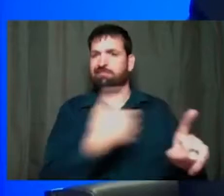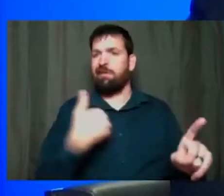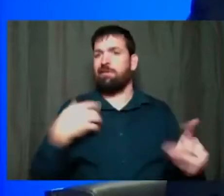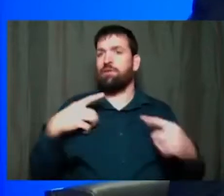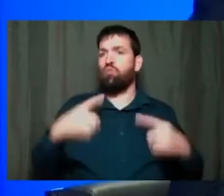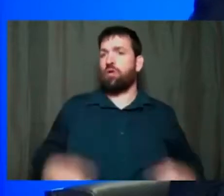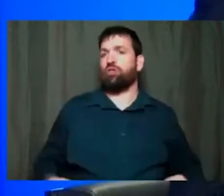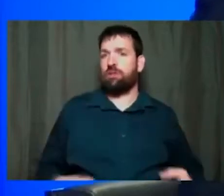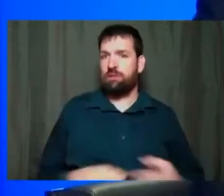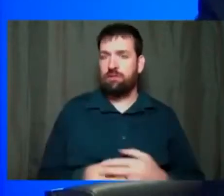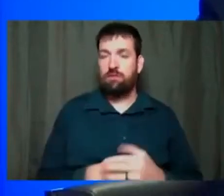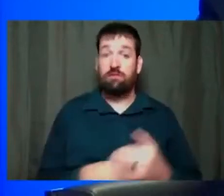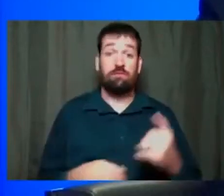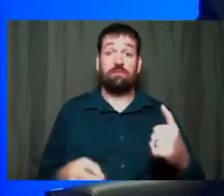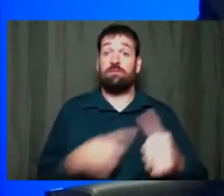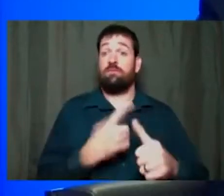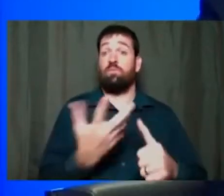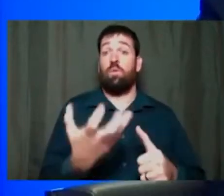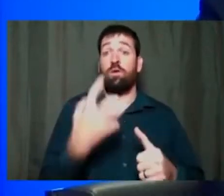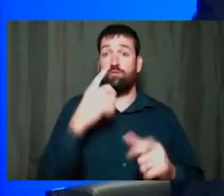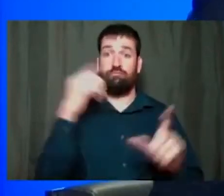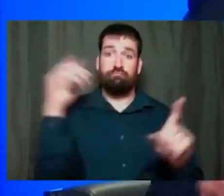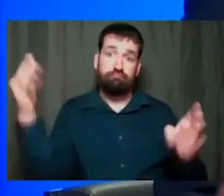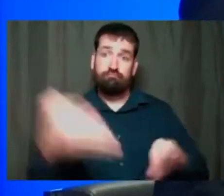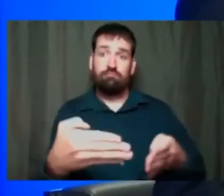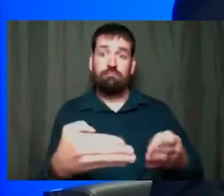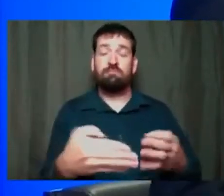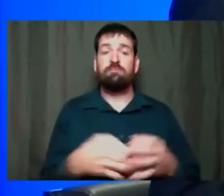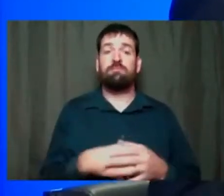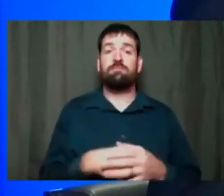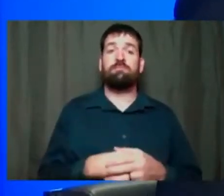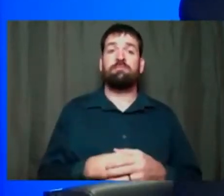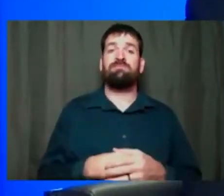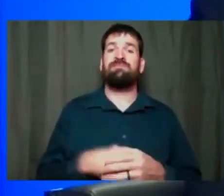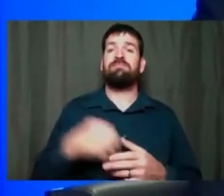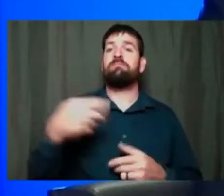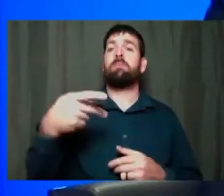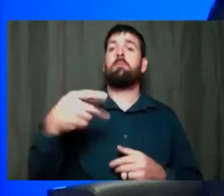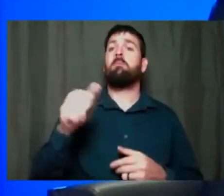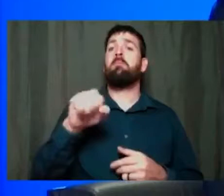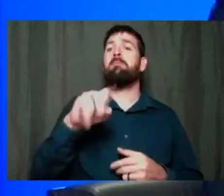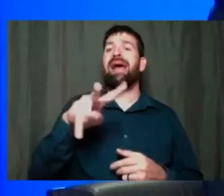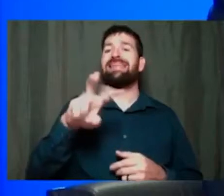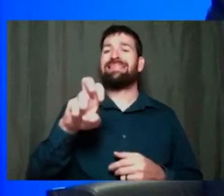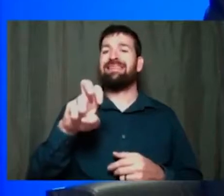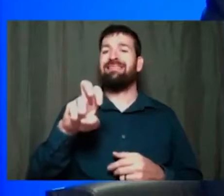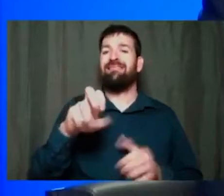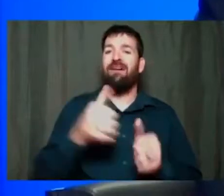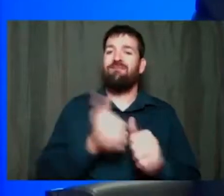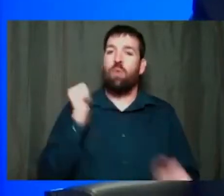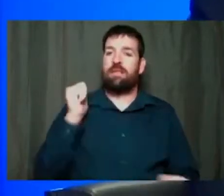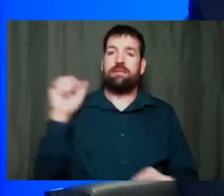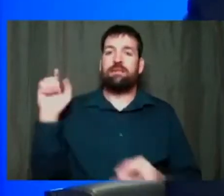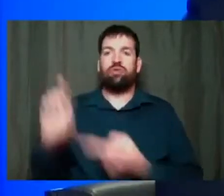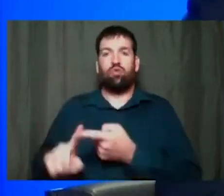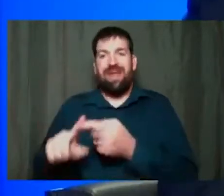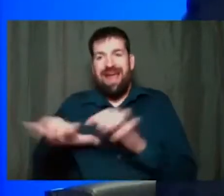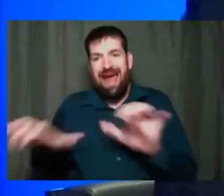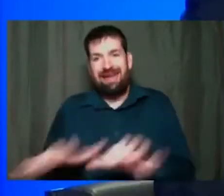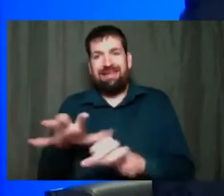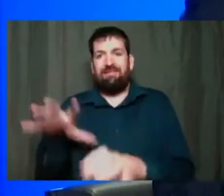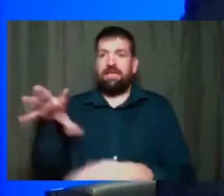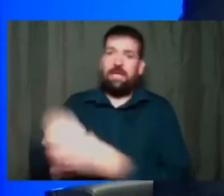we want to target is shifting away from passive avoidance to active engagement in their life. And what that looks like